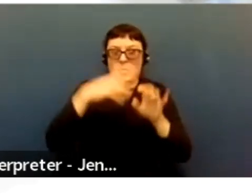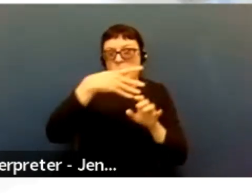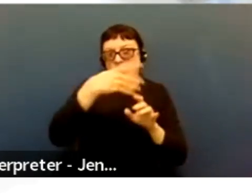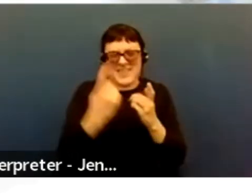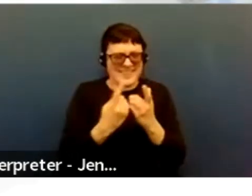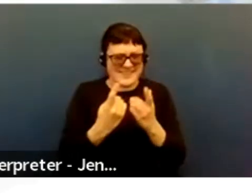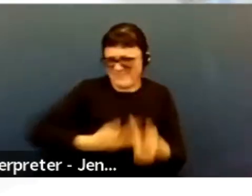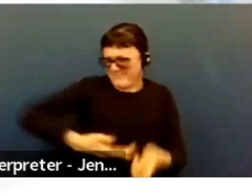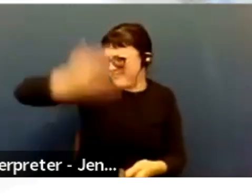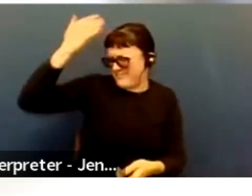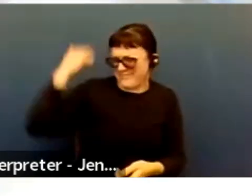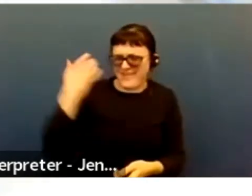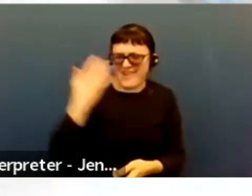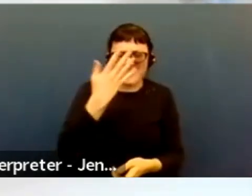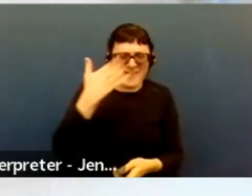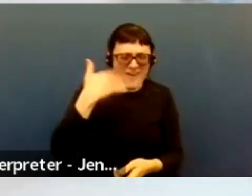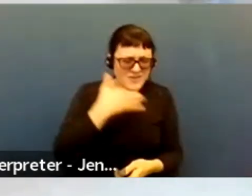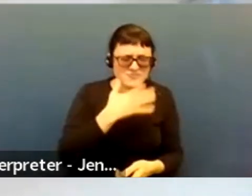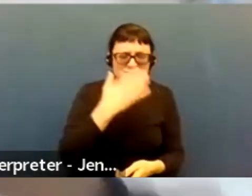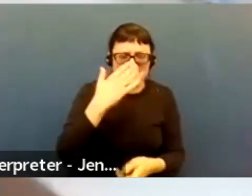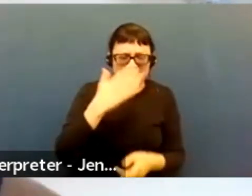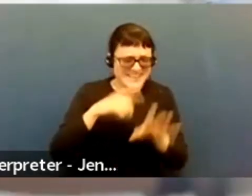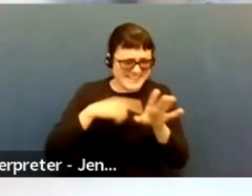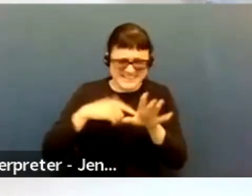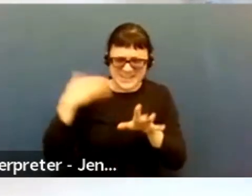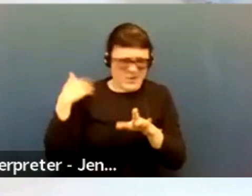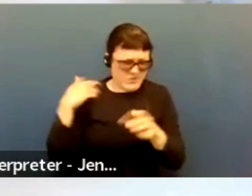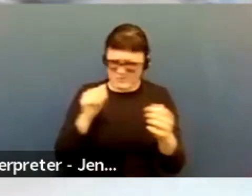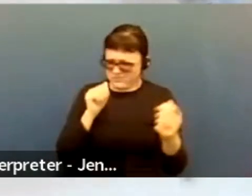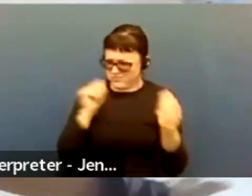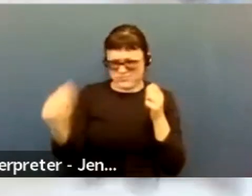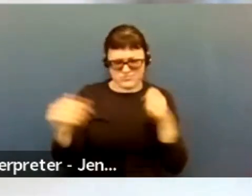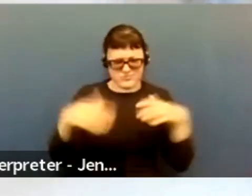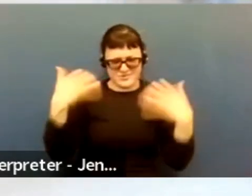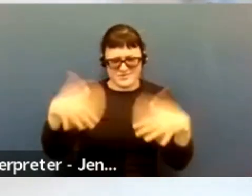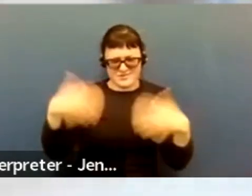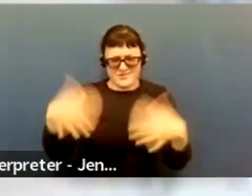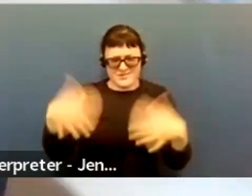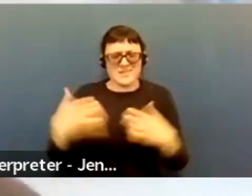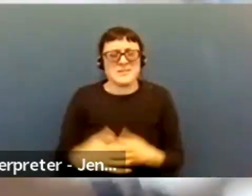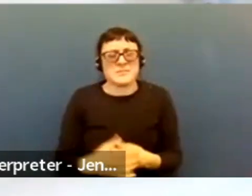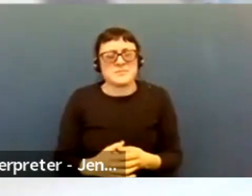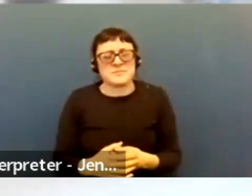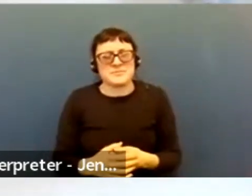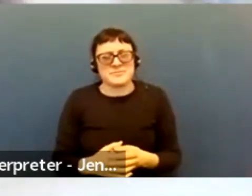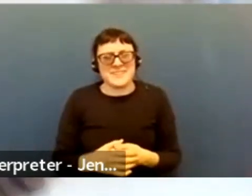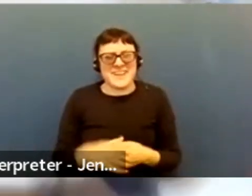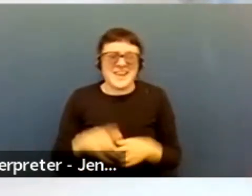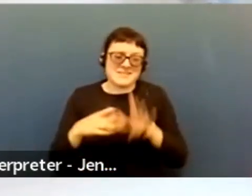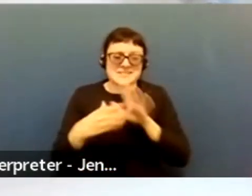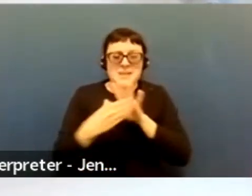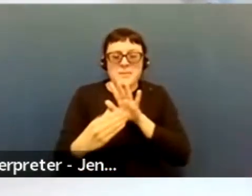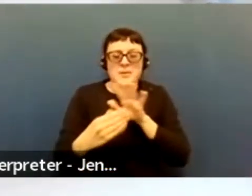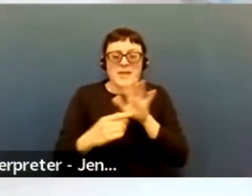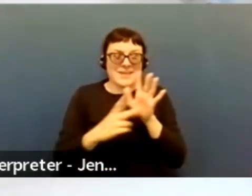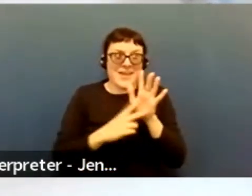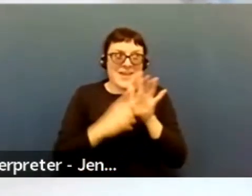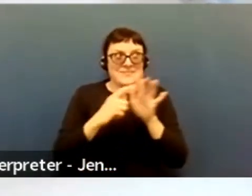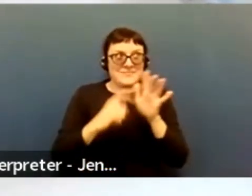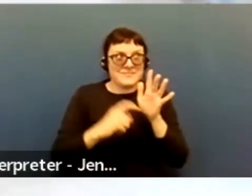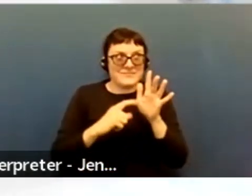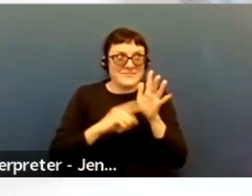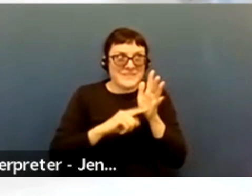queer action up to then, which got, remember, this is 500 years ago. This is a big revolutionary thing to do. It's, you